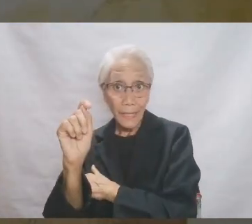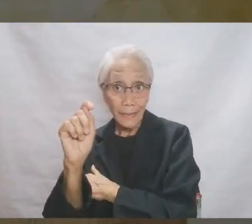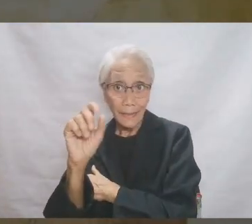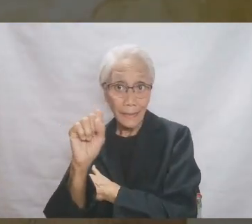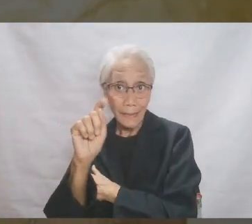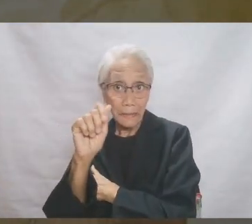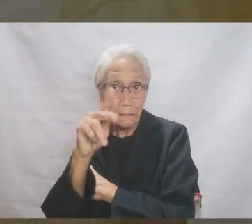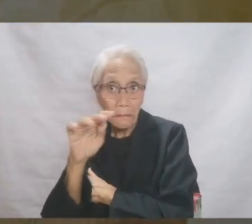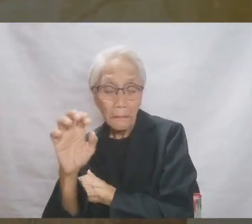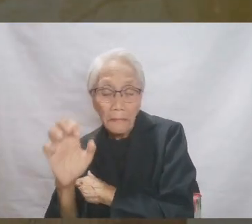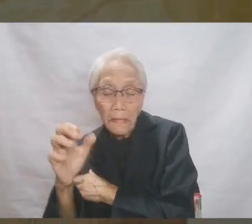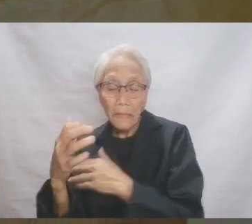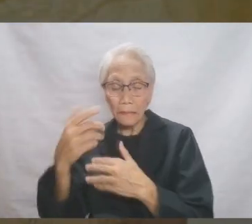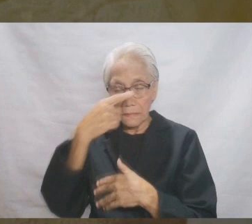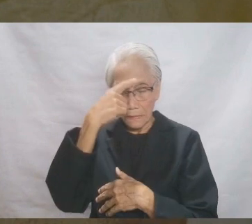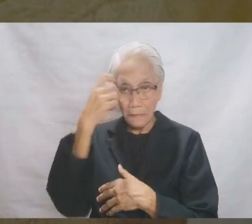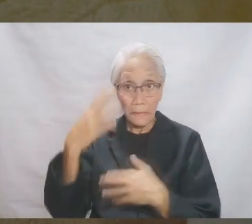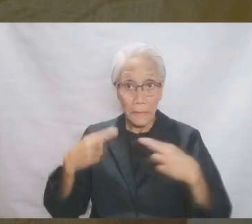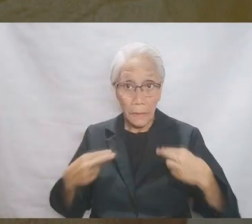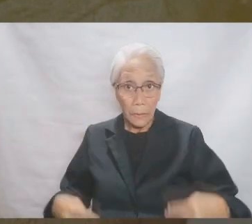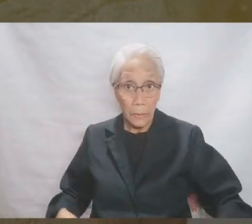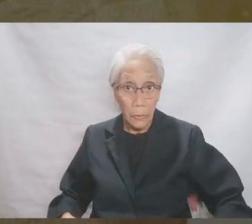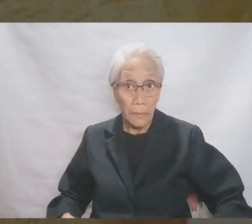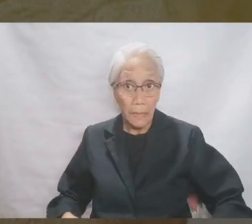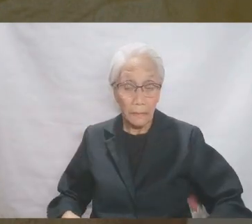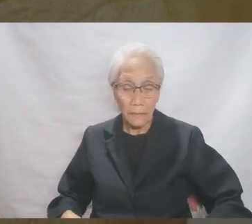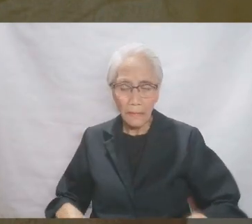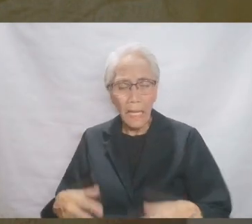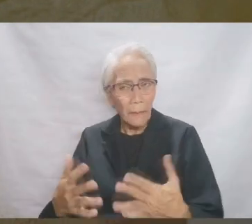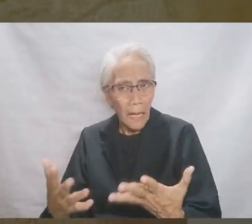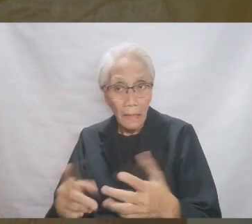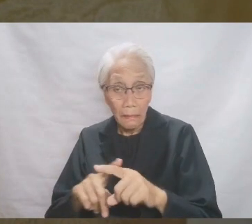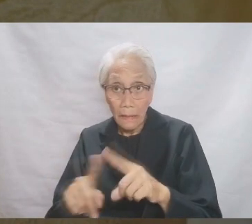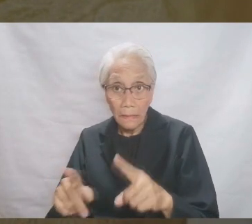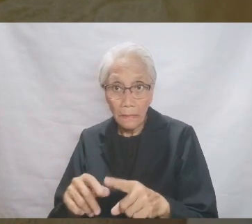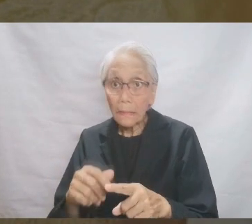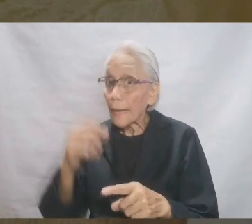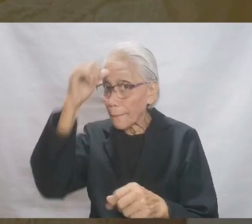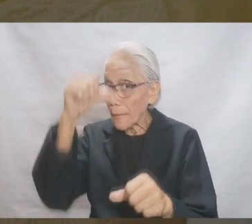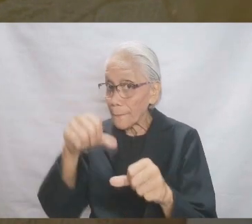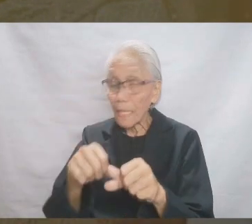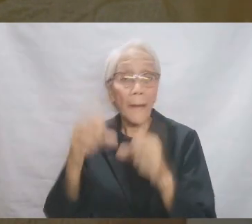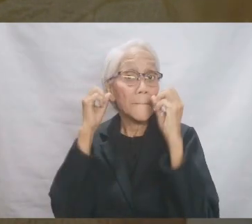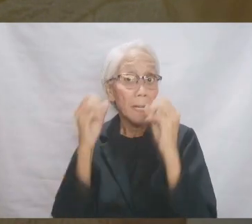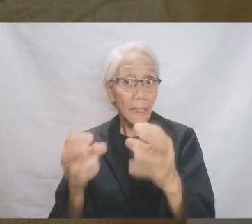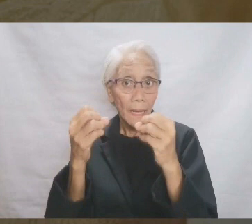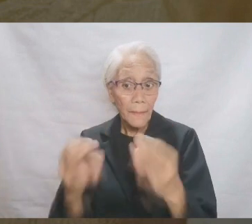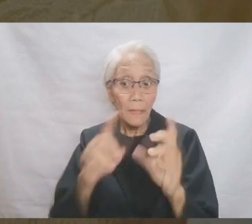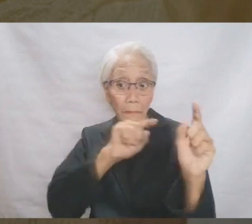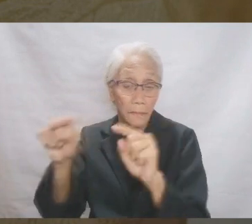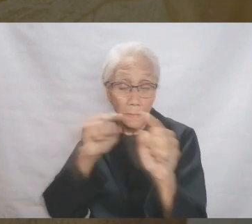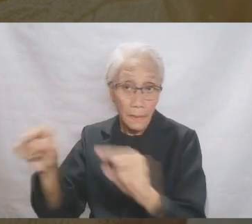trance state due merely to human suggestions. Ecstasy ba yun? Remember, majority